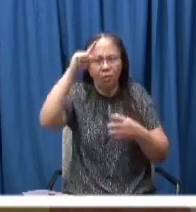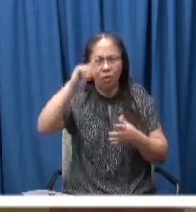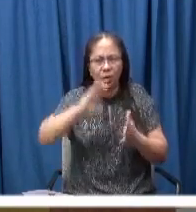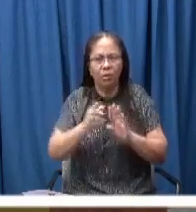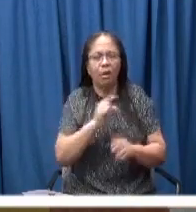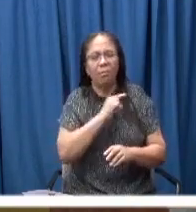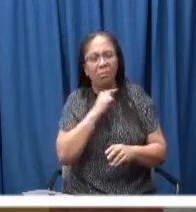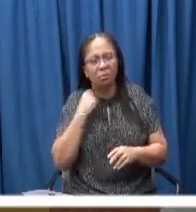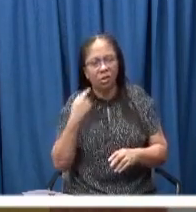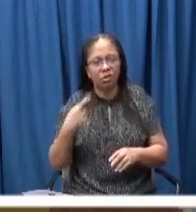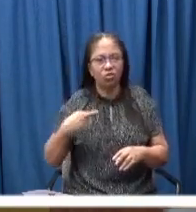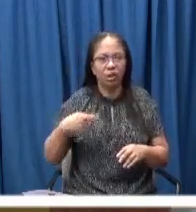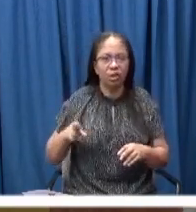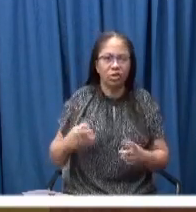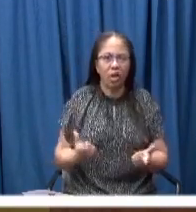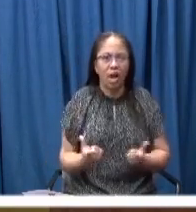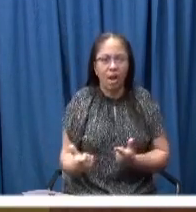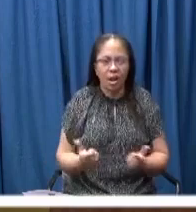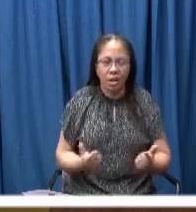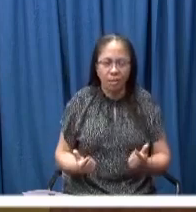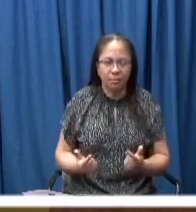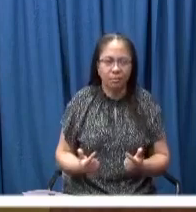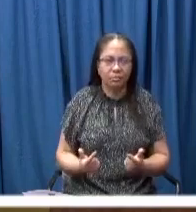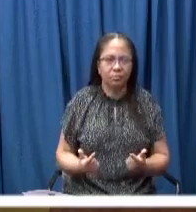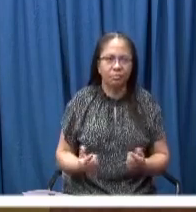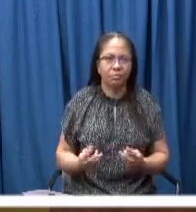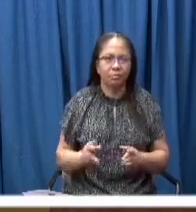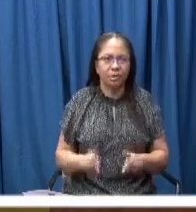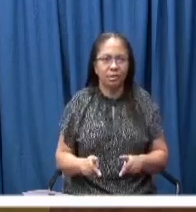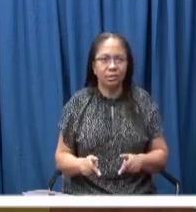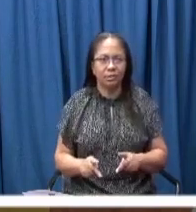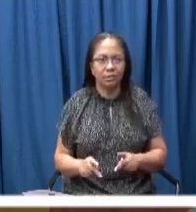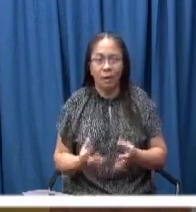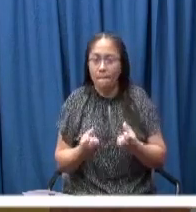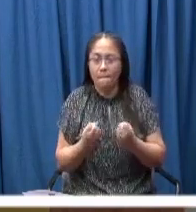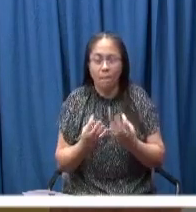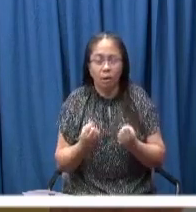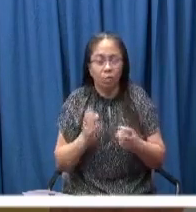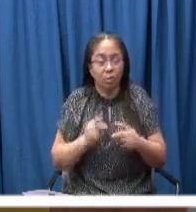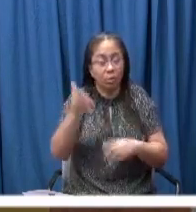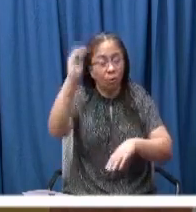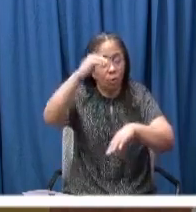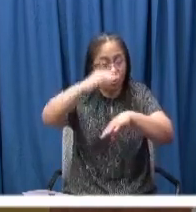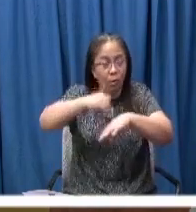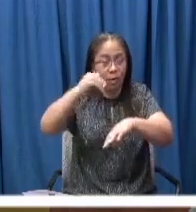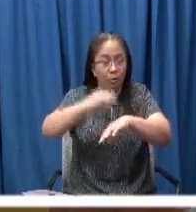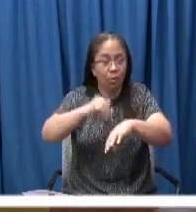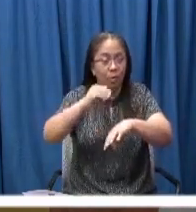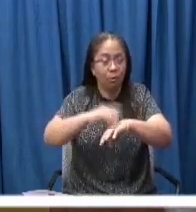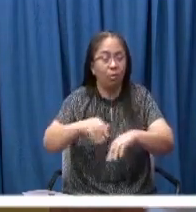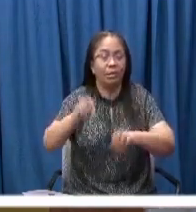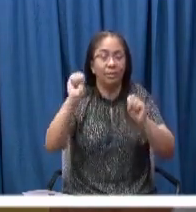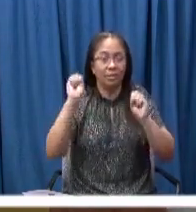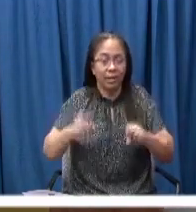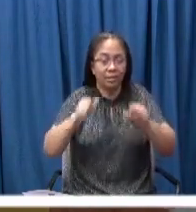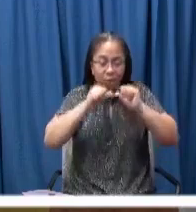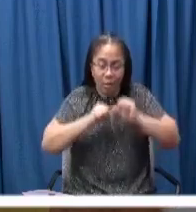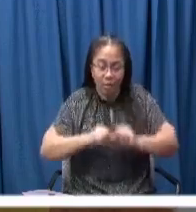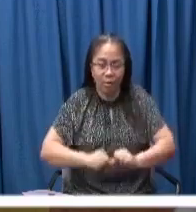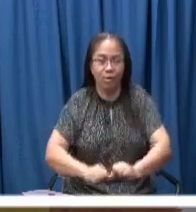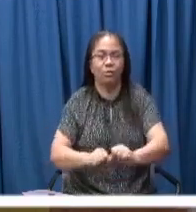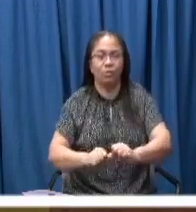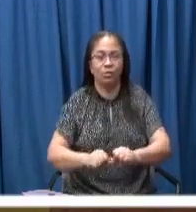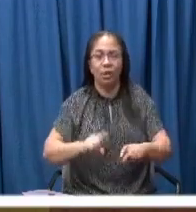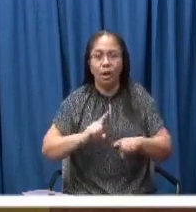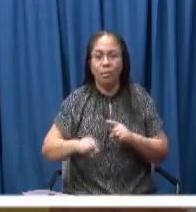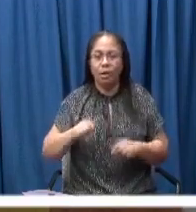of religious life, and of the lay consecrated life. There are many people who are being called. and you cannot hear because